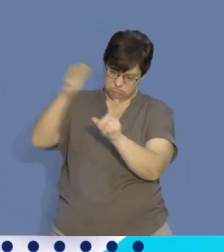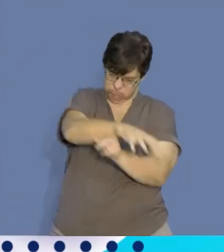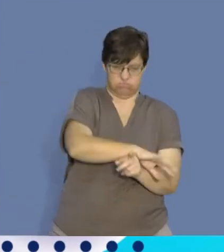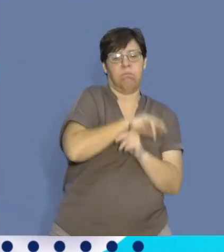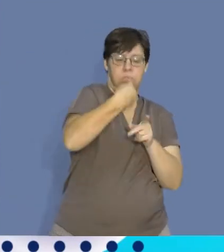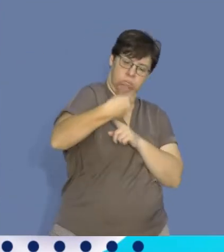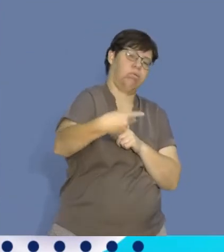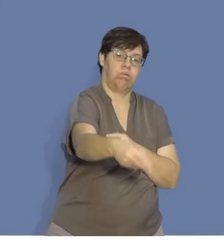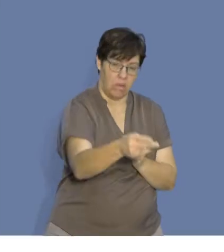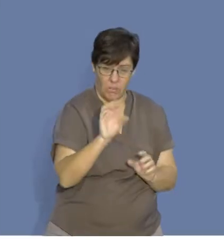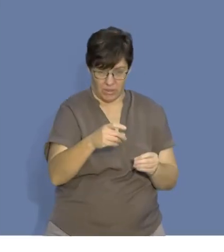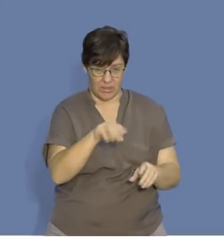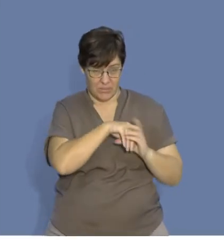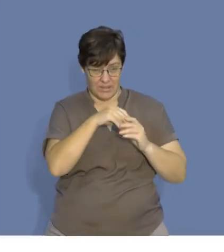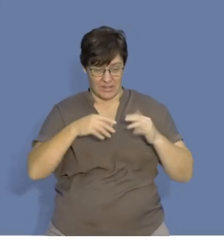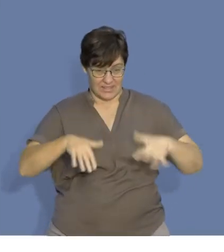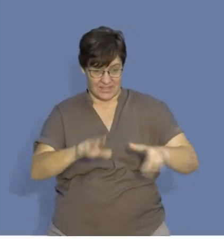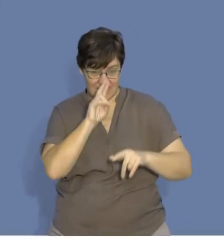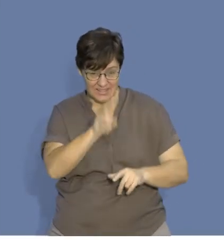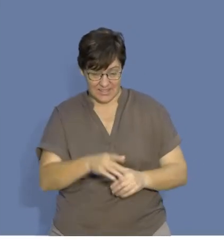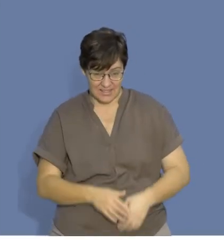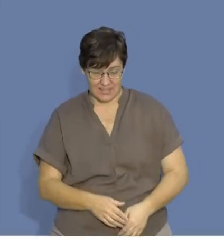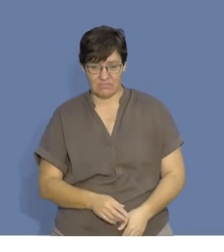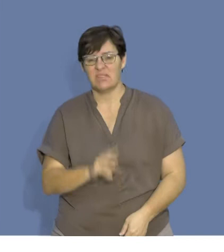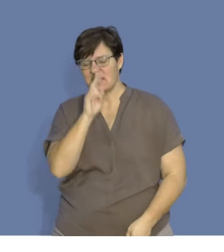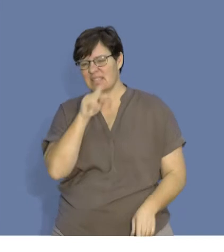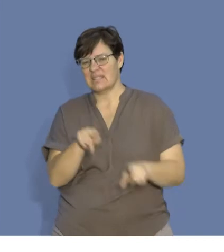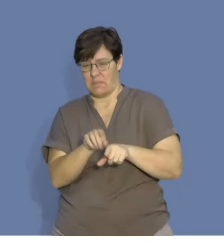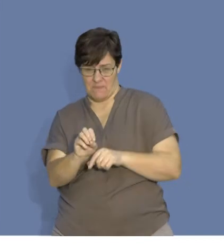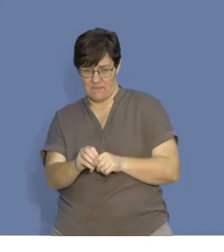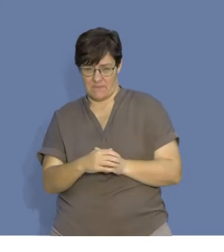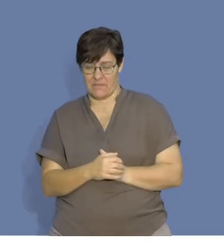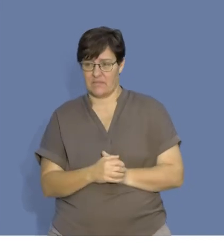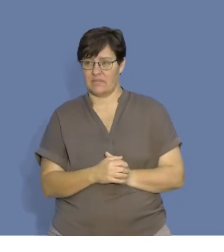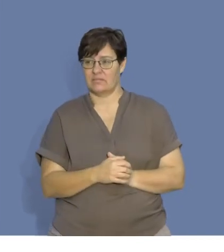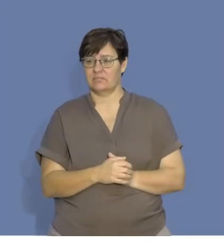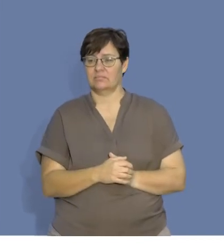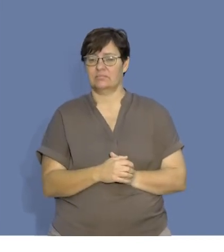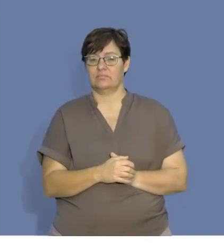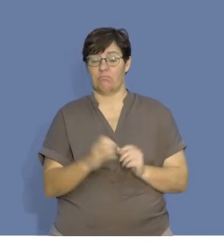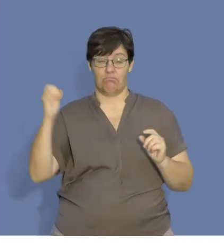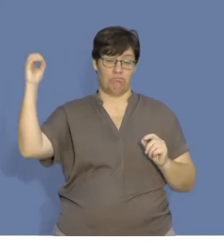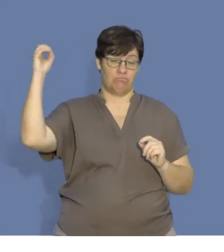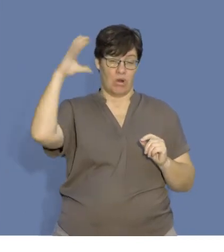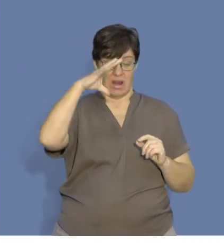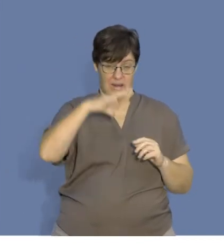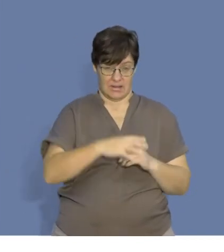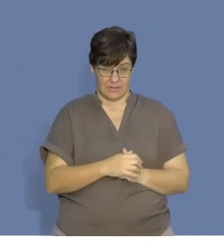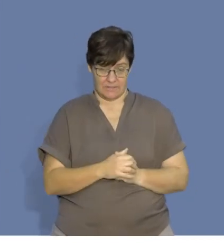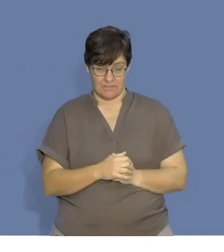sea. So let's see if the same is here. So I'm going to make this very bright.